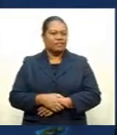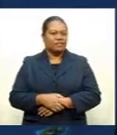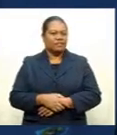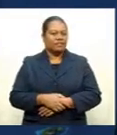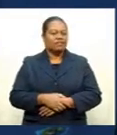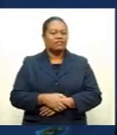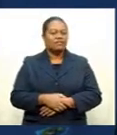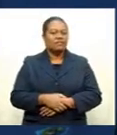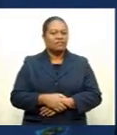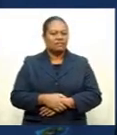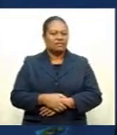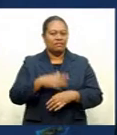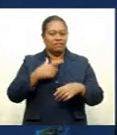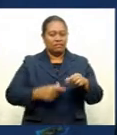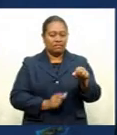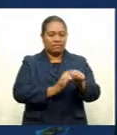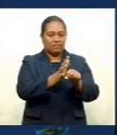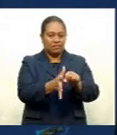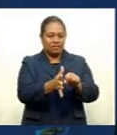safe,